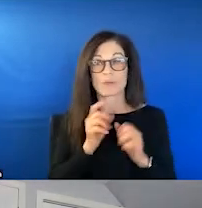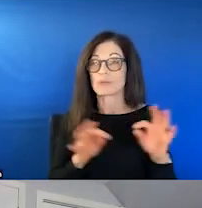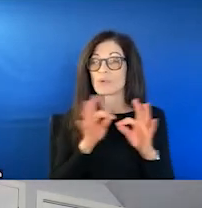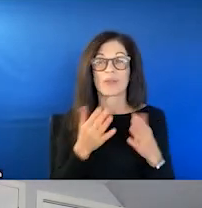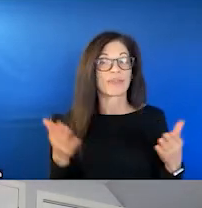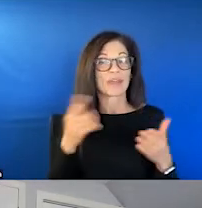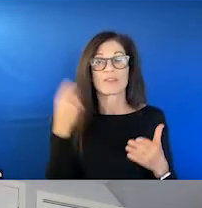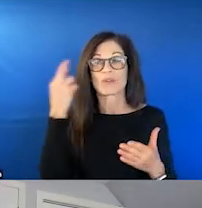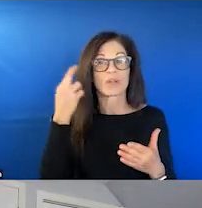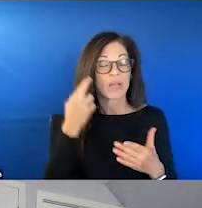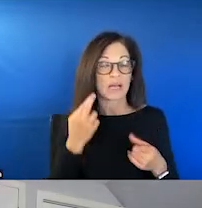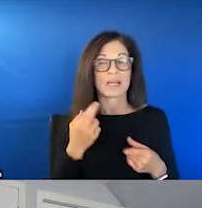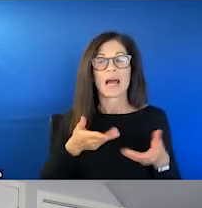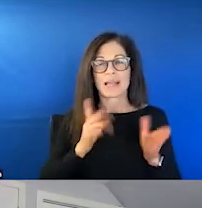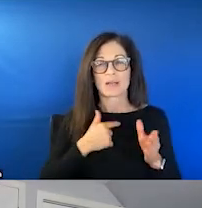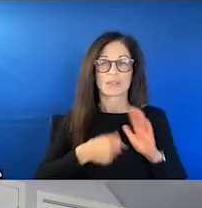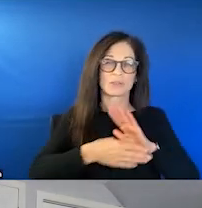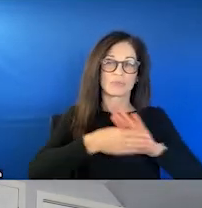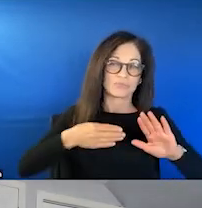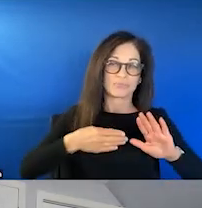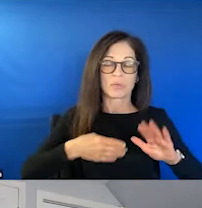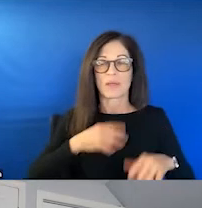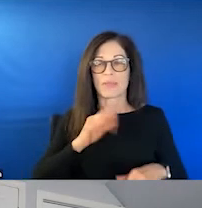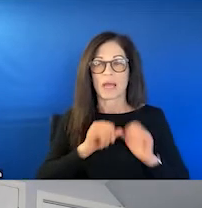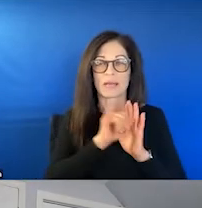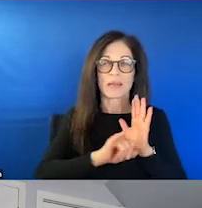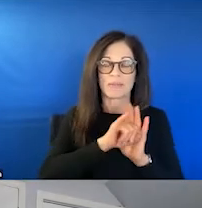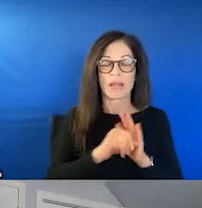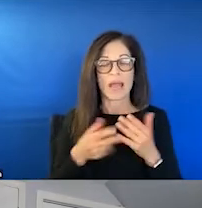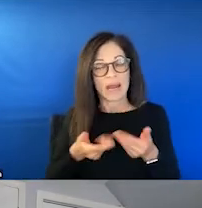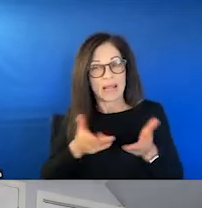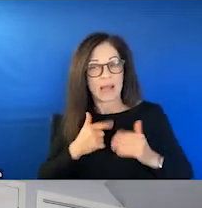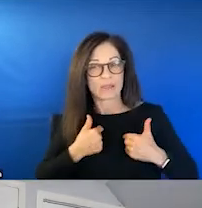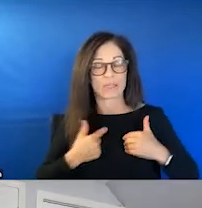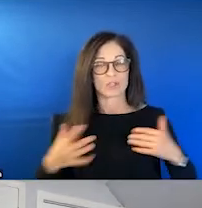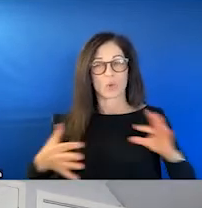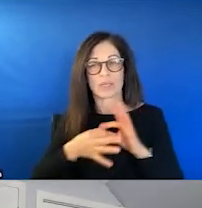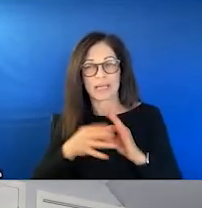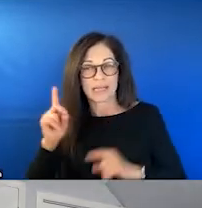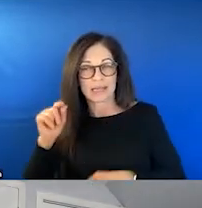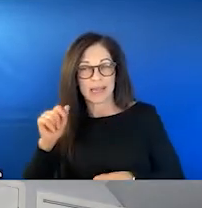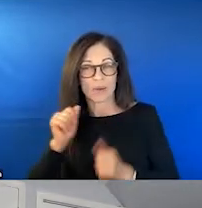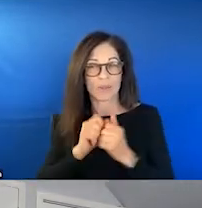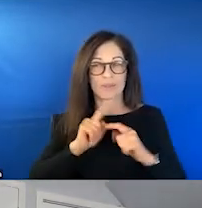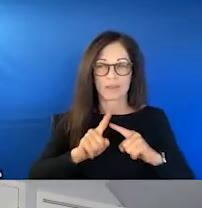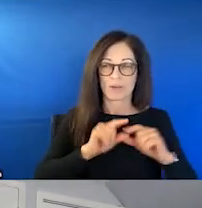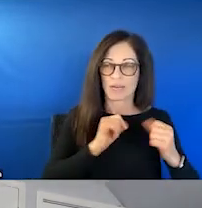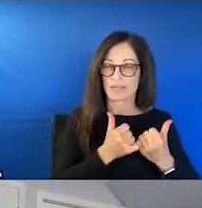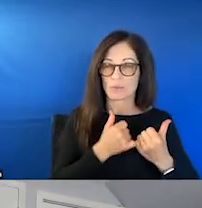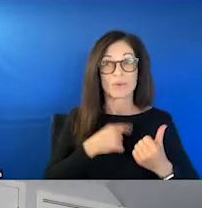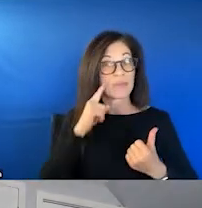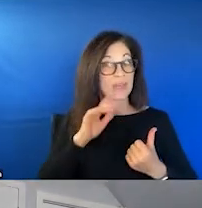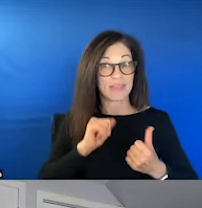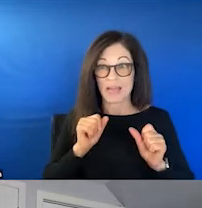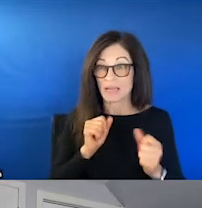that it allows us to de-identify while preserving our ability to link across data sets from different agencies. And we think this technique